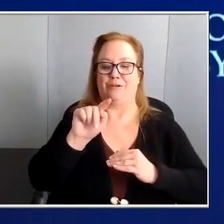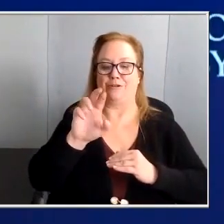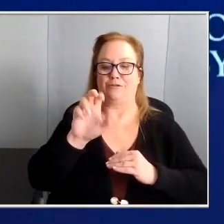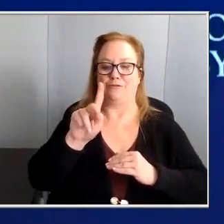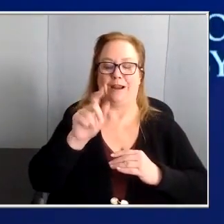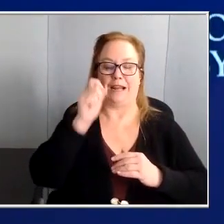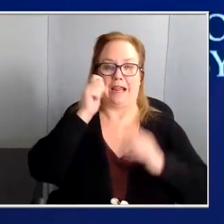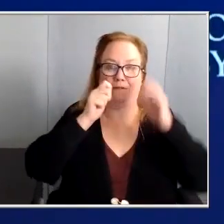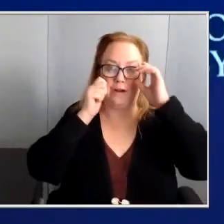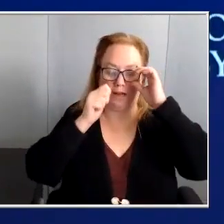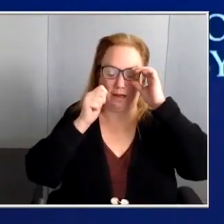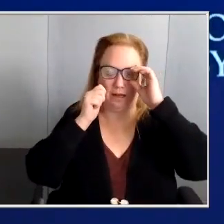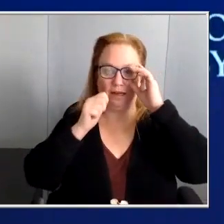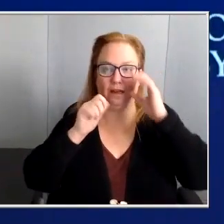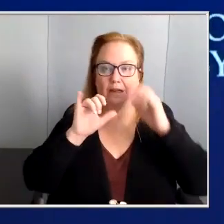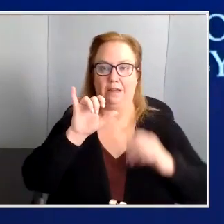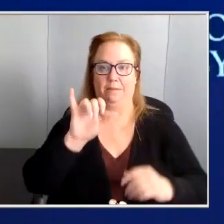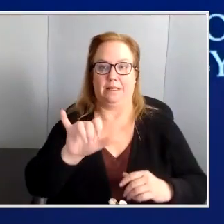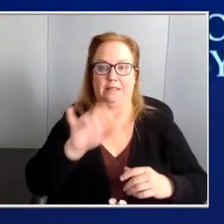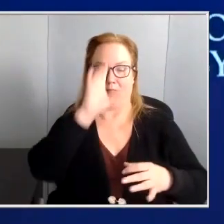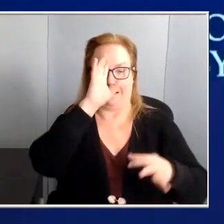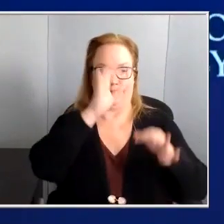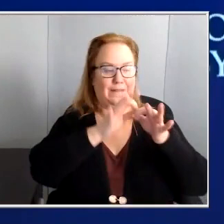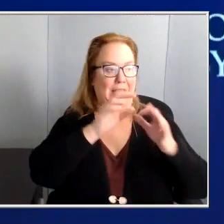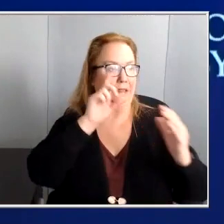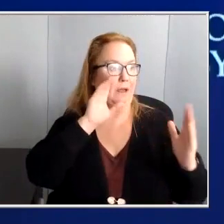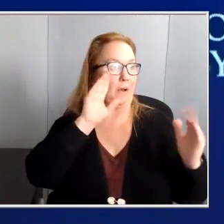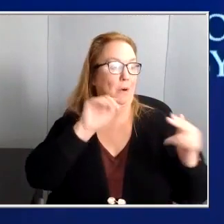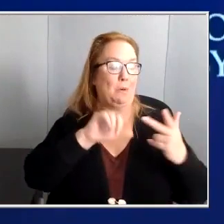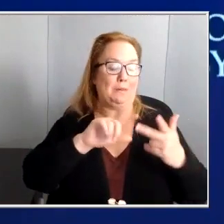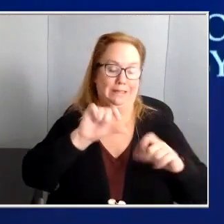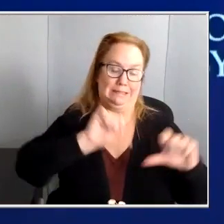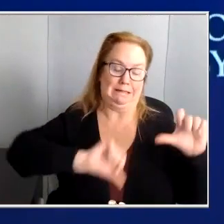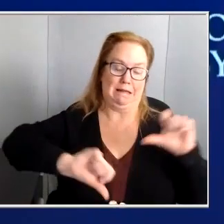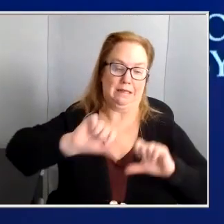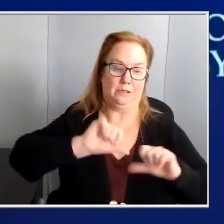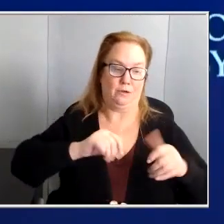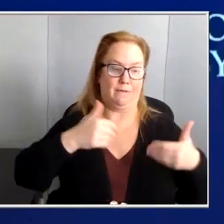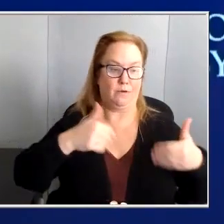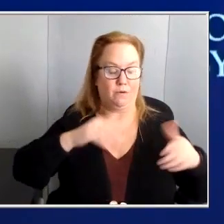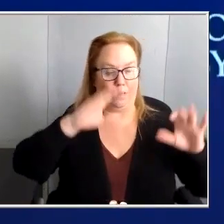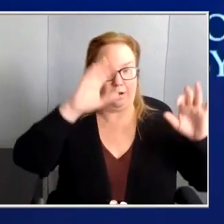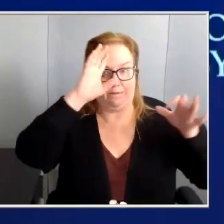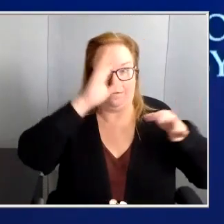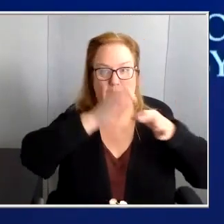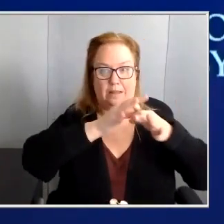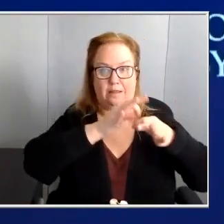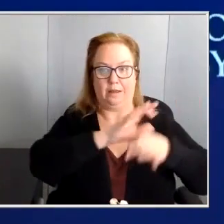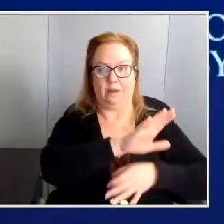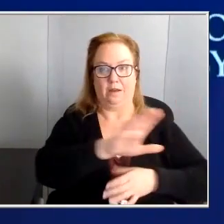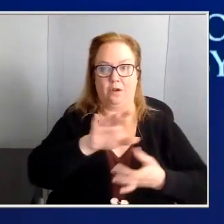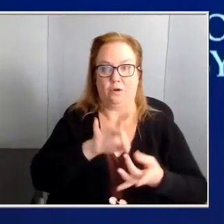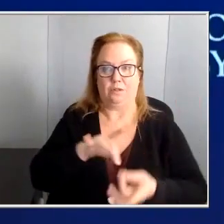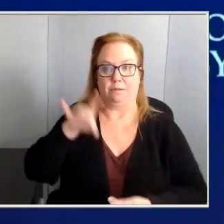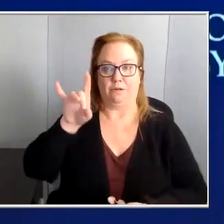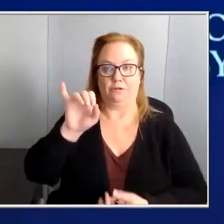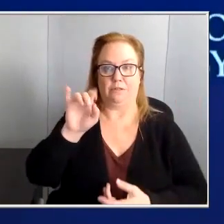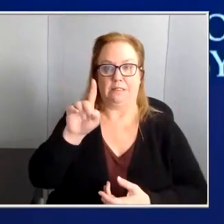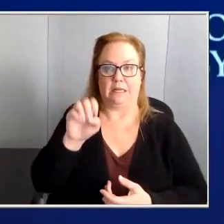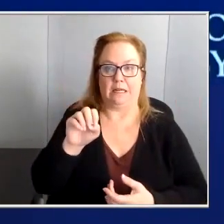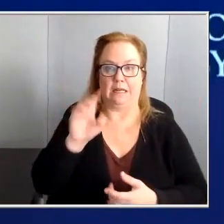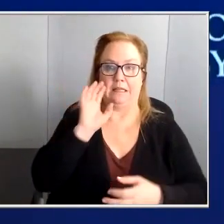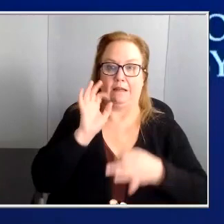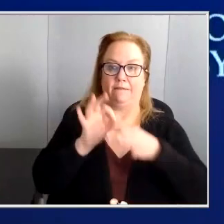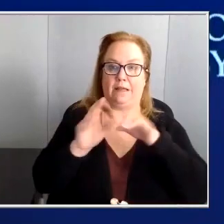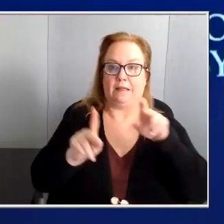But it is the intersection of faith, hope, and science, where you have great faith, or whether it's your spiritual side, and also the faith in the people